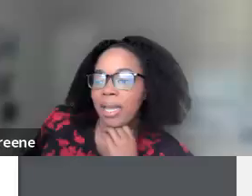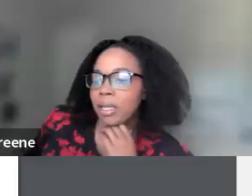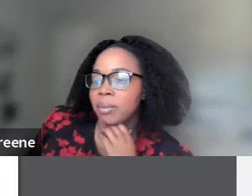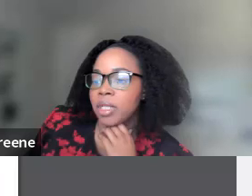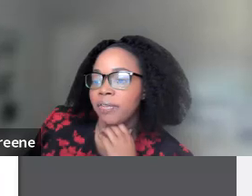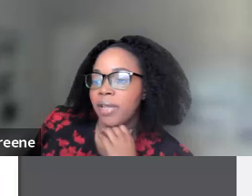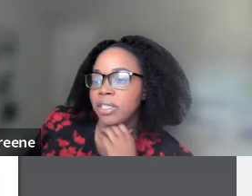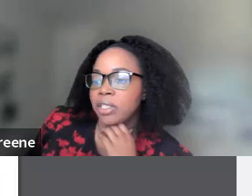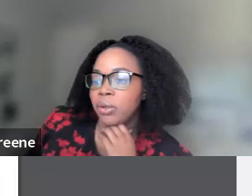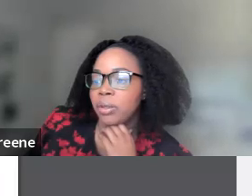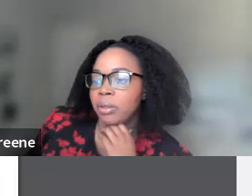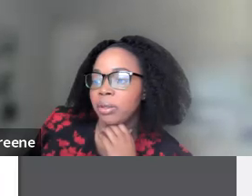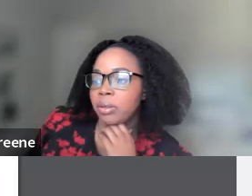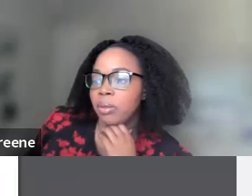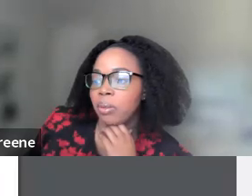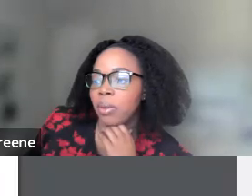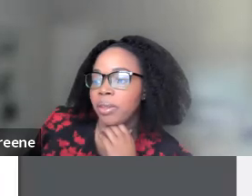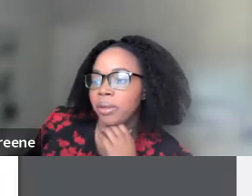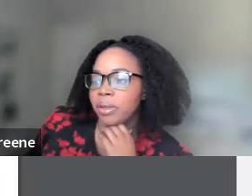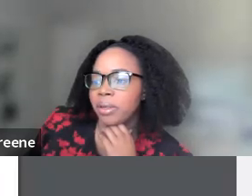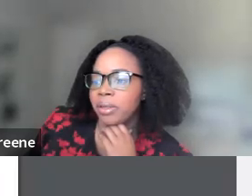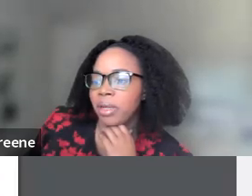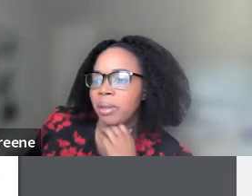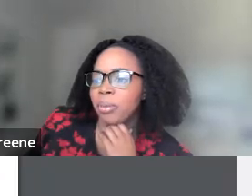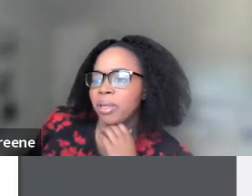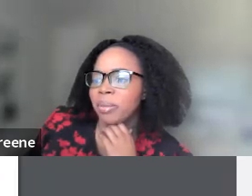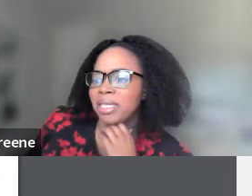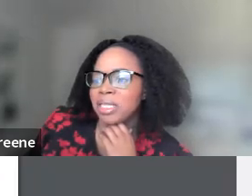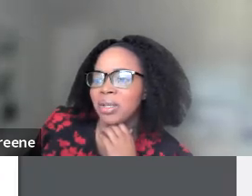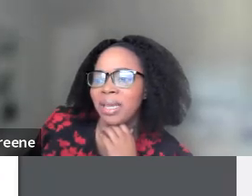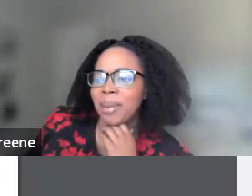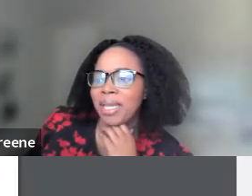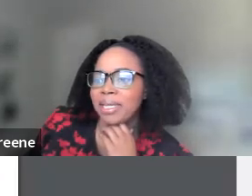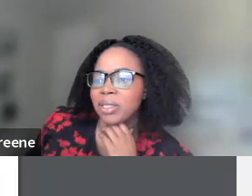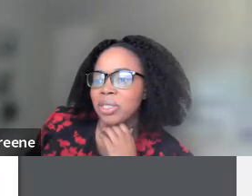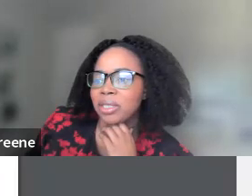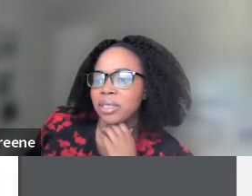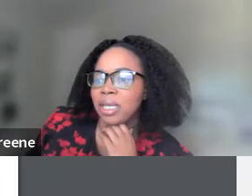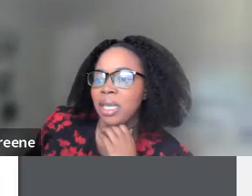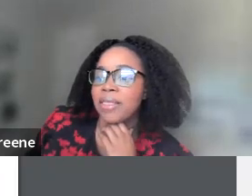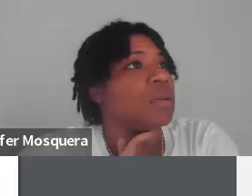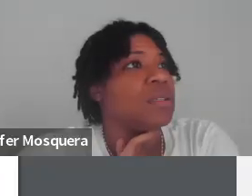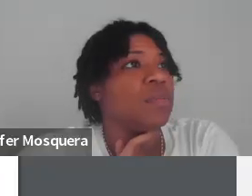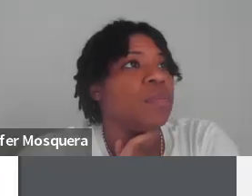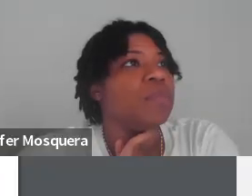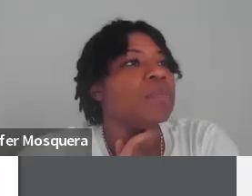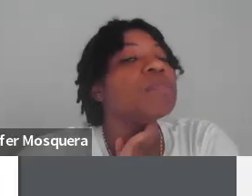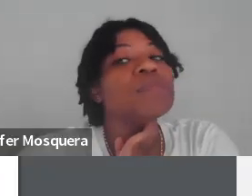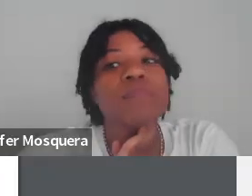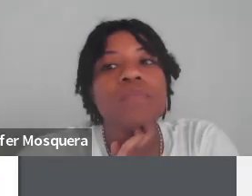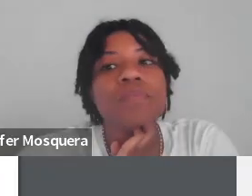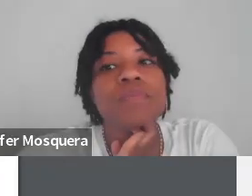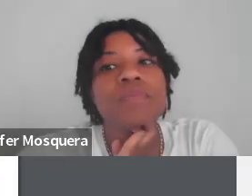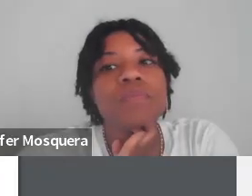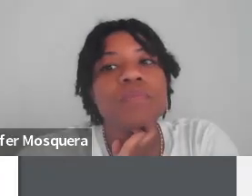We had clarification on whether a print button is on that page. Yes, there is a. And